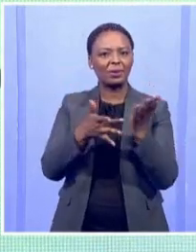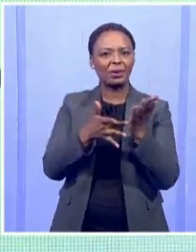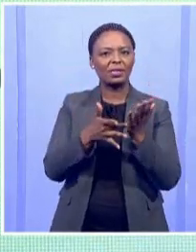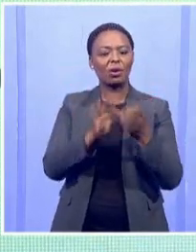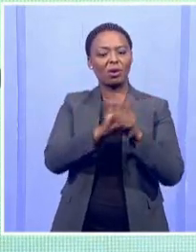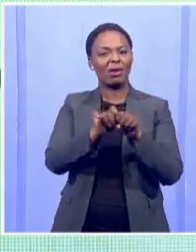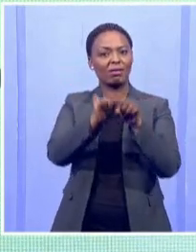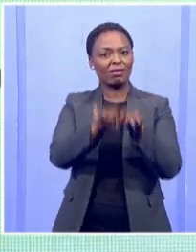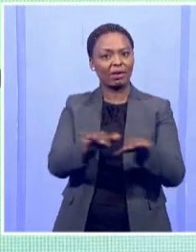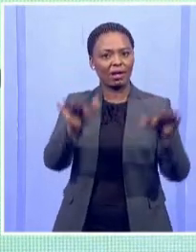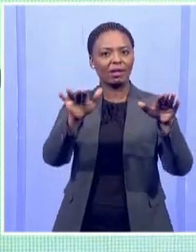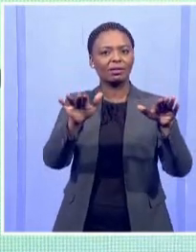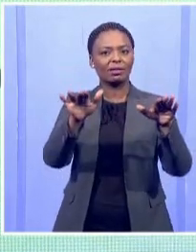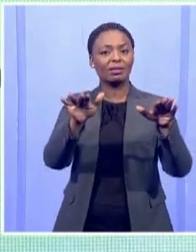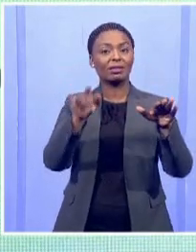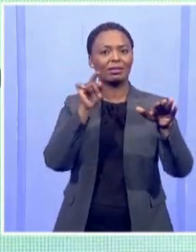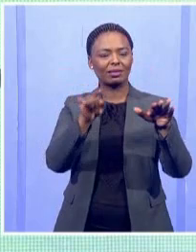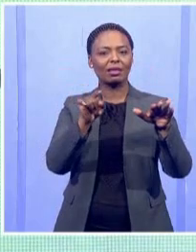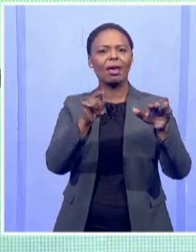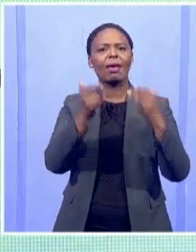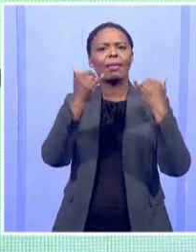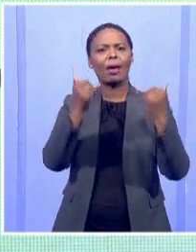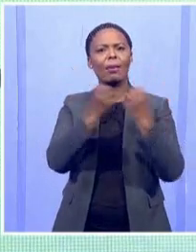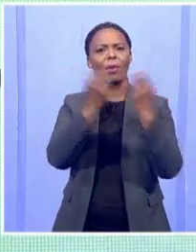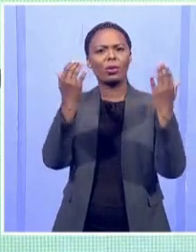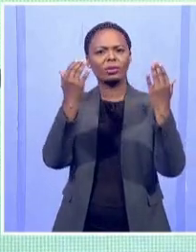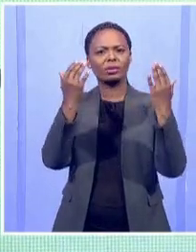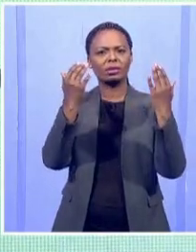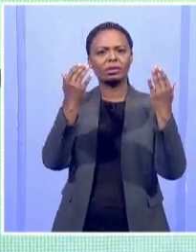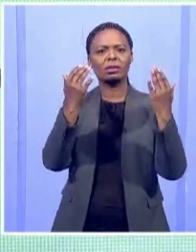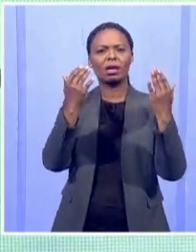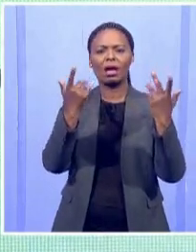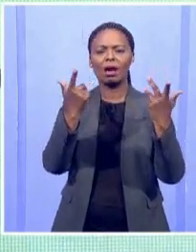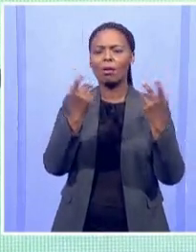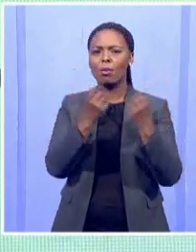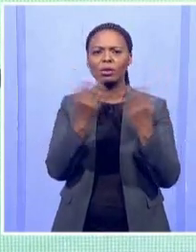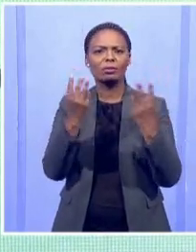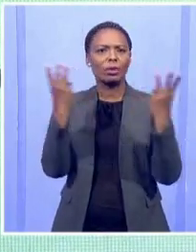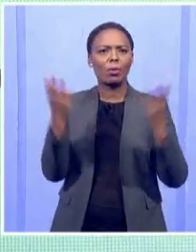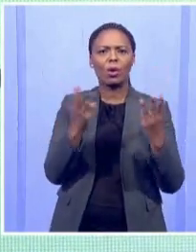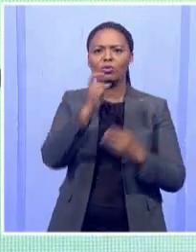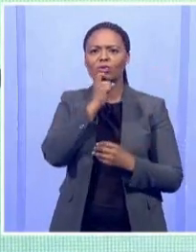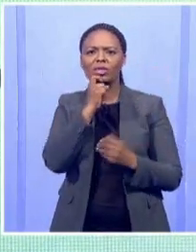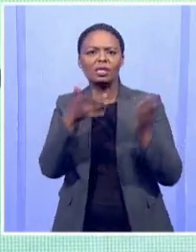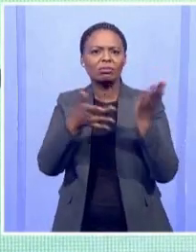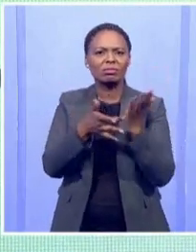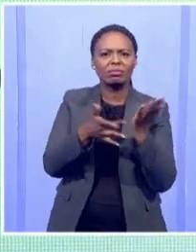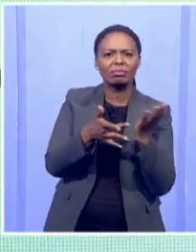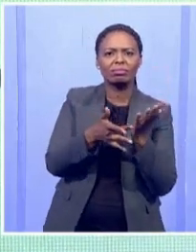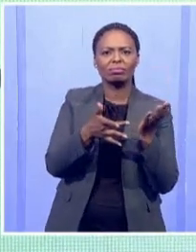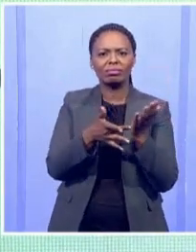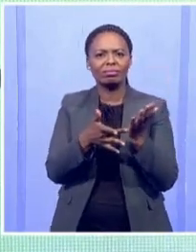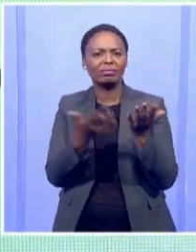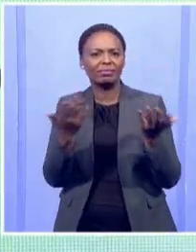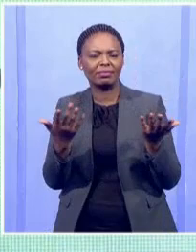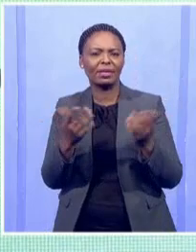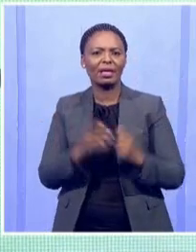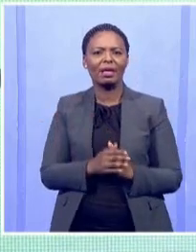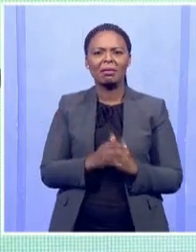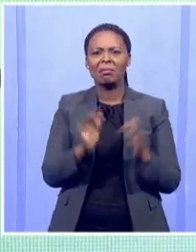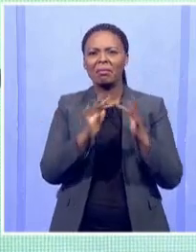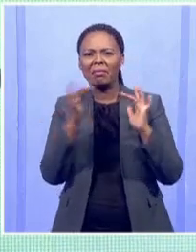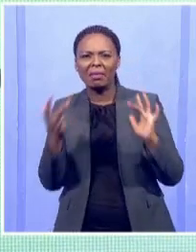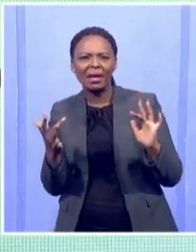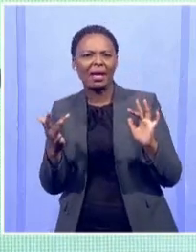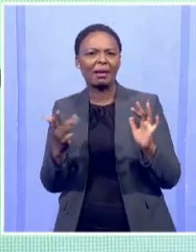COVID-19 pandemic has forced us to use technology also in teaching from